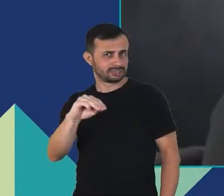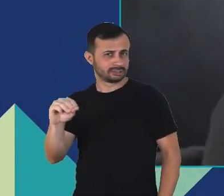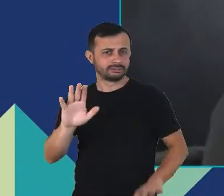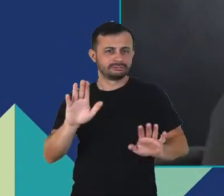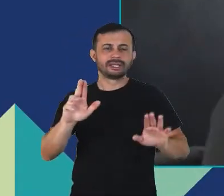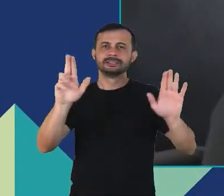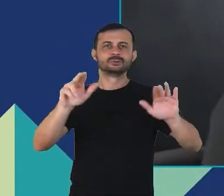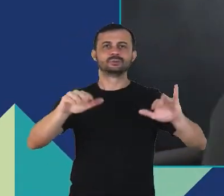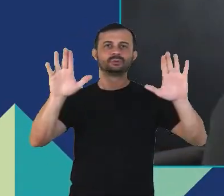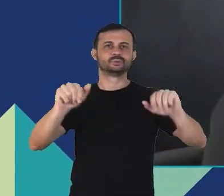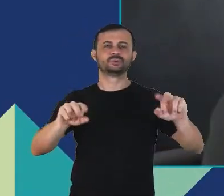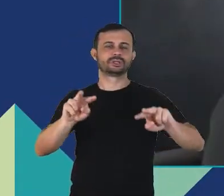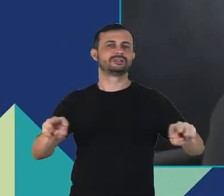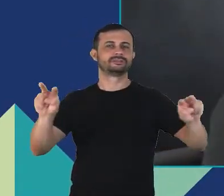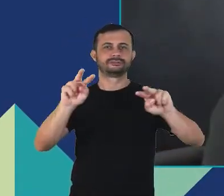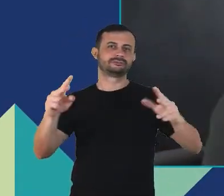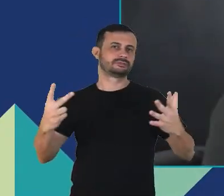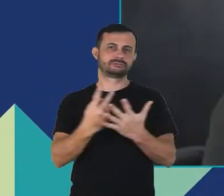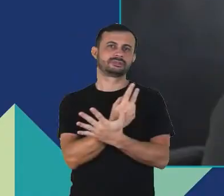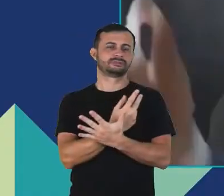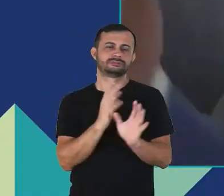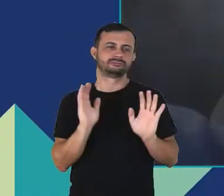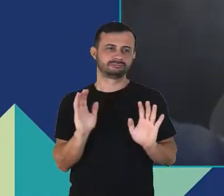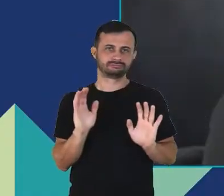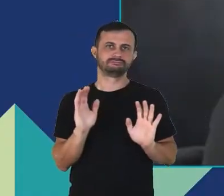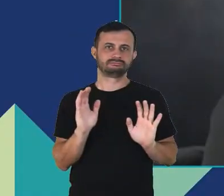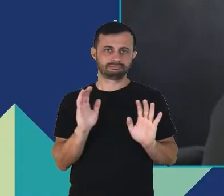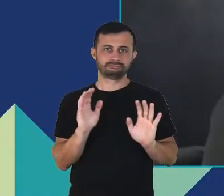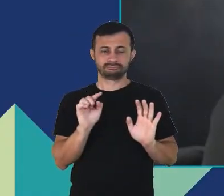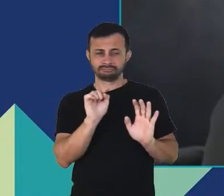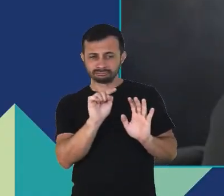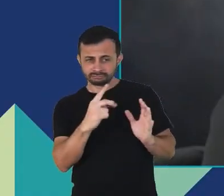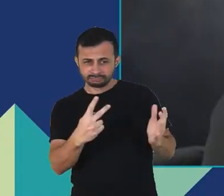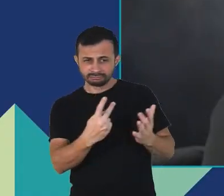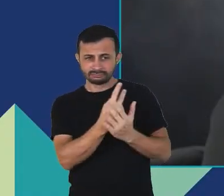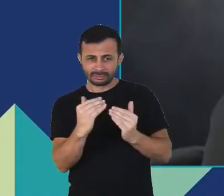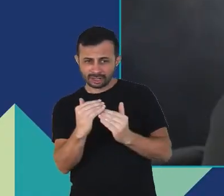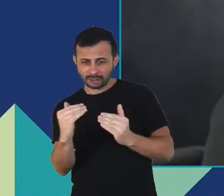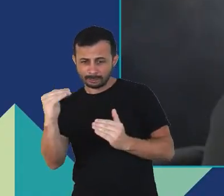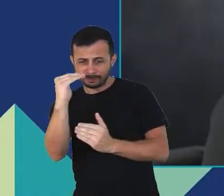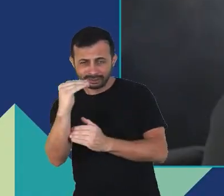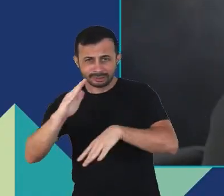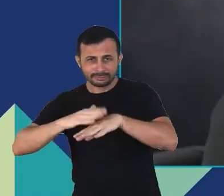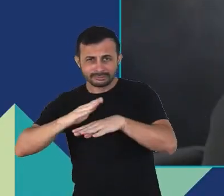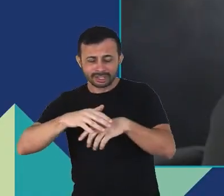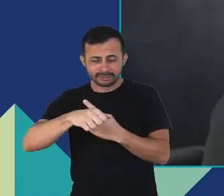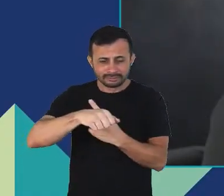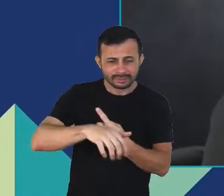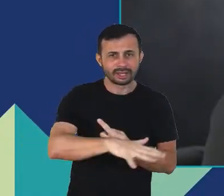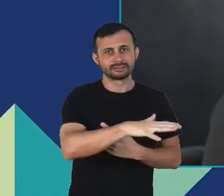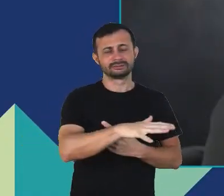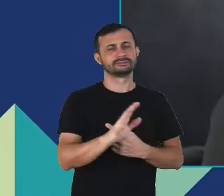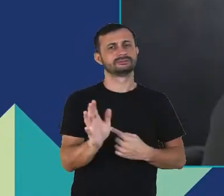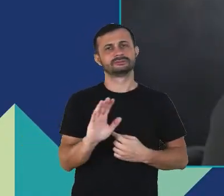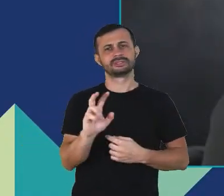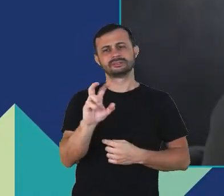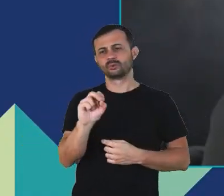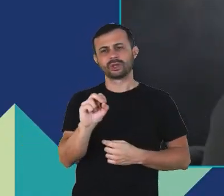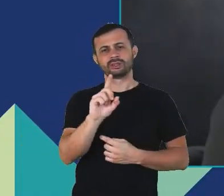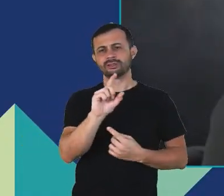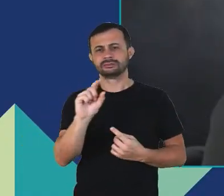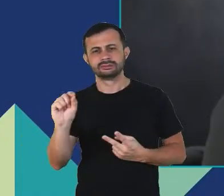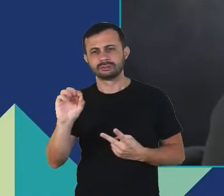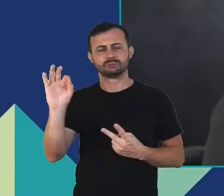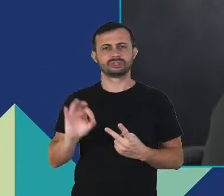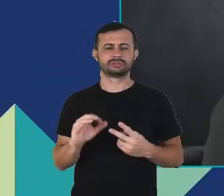increase it tremendously, like saying 50% or 100%, right? Unless the original was not properly